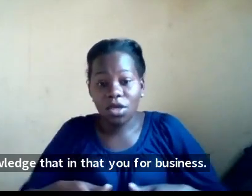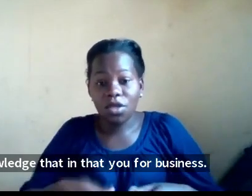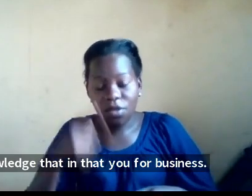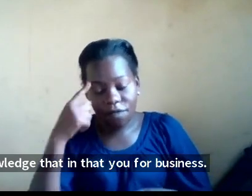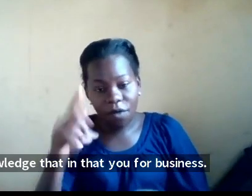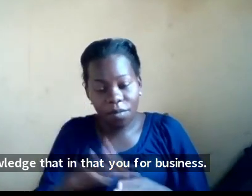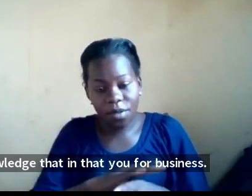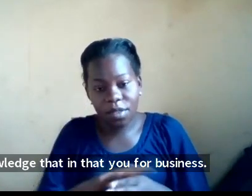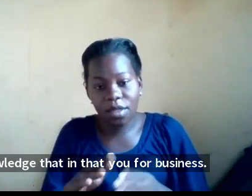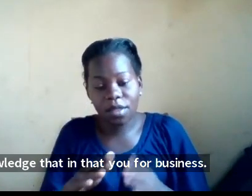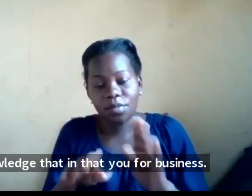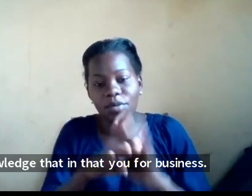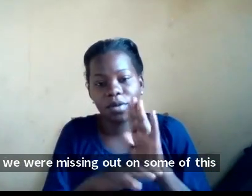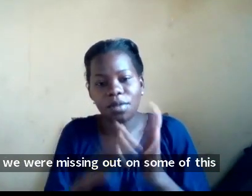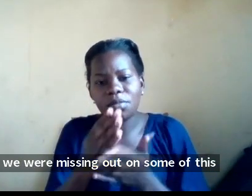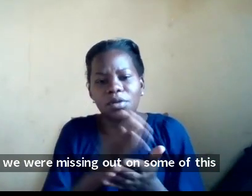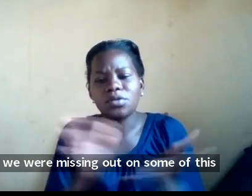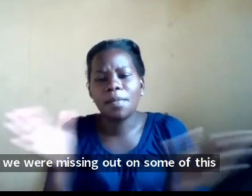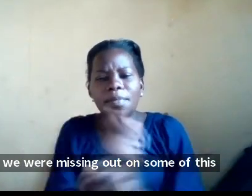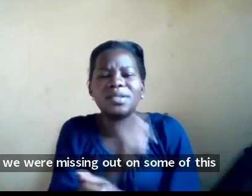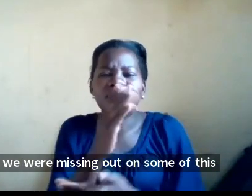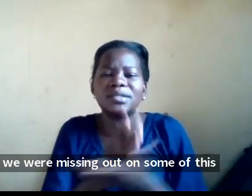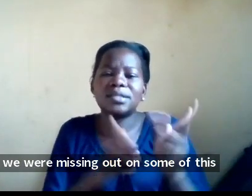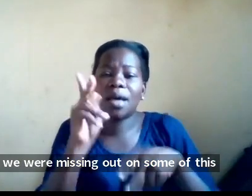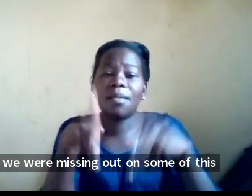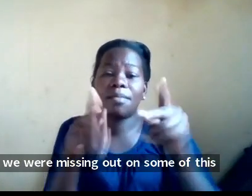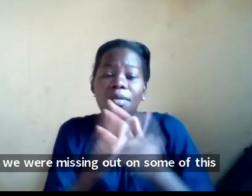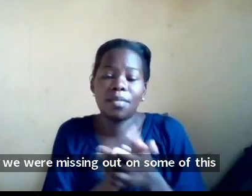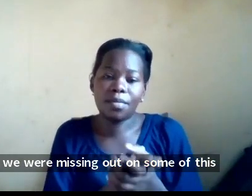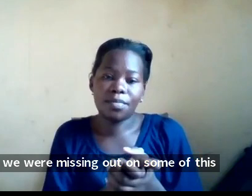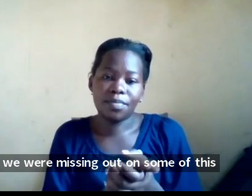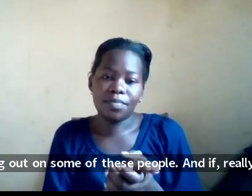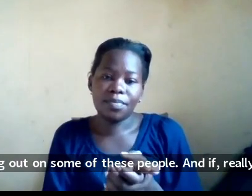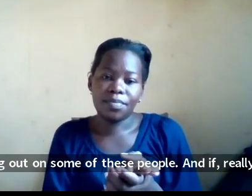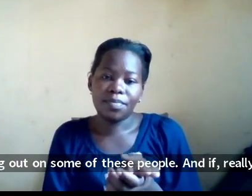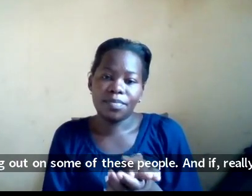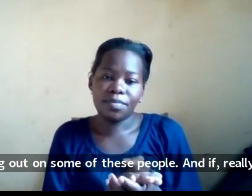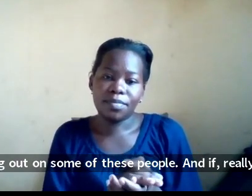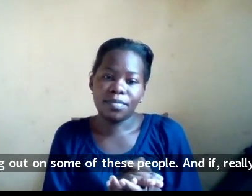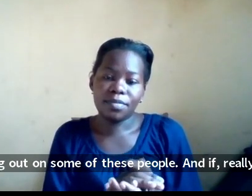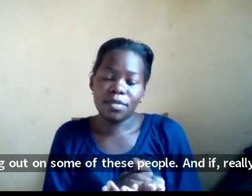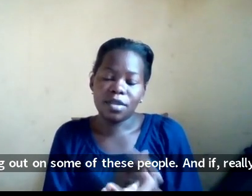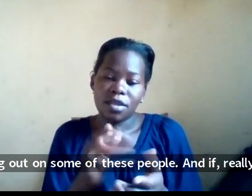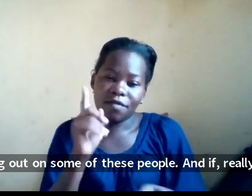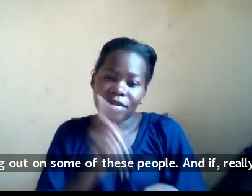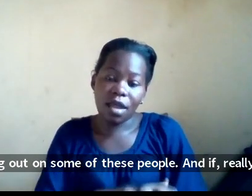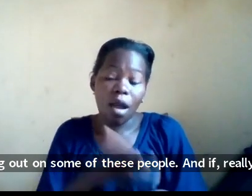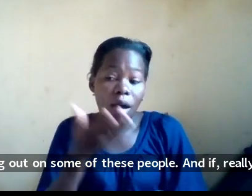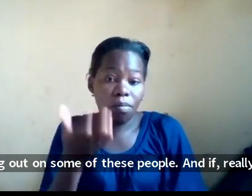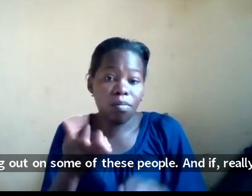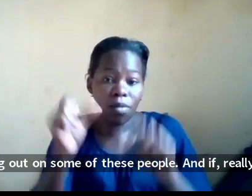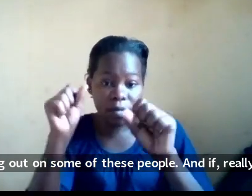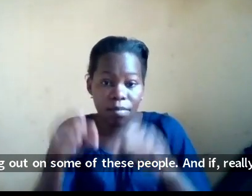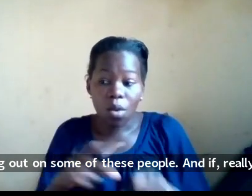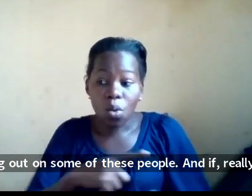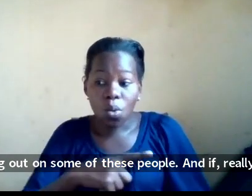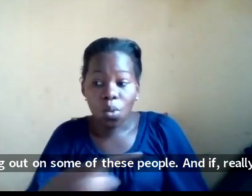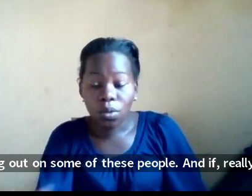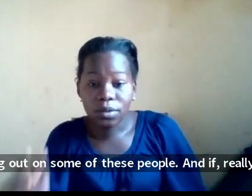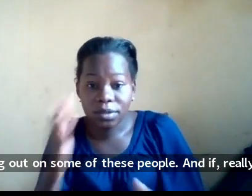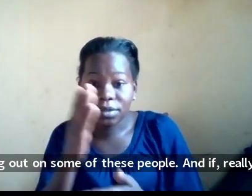were missing out on some of these people. And if really the time had allowed, we were going to go down to the, we're going to have some of